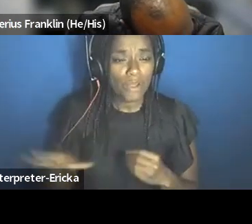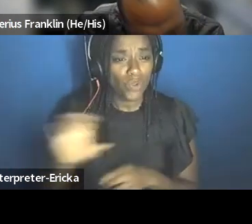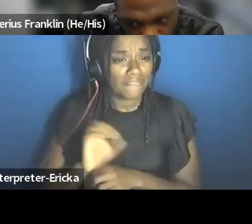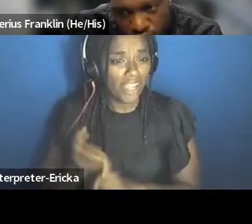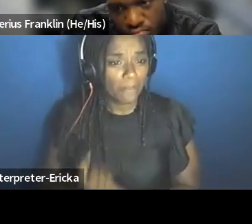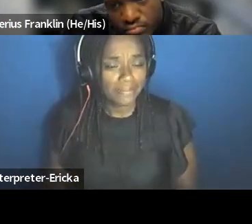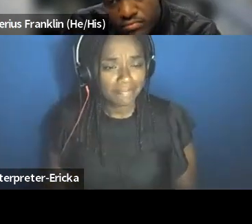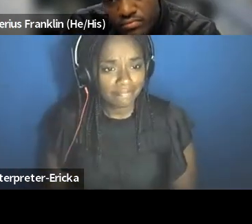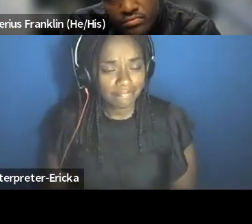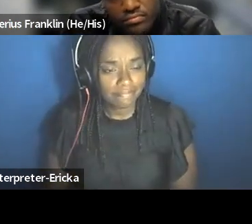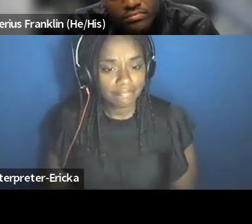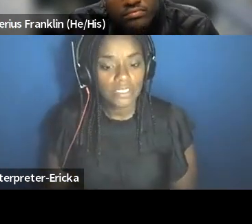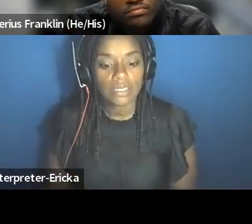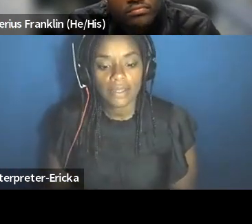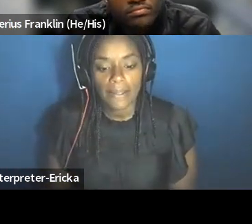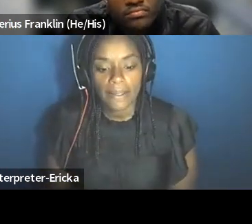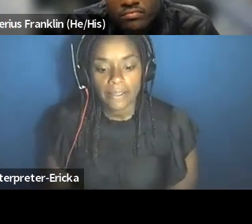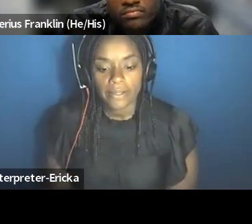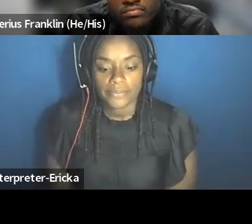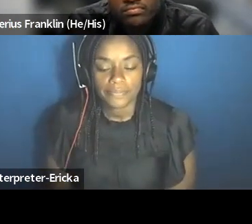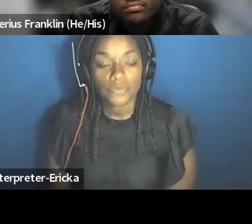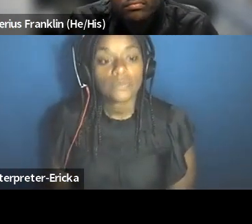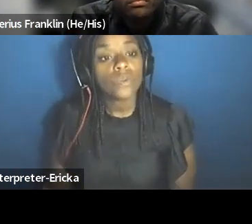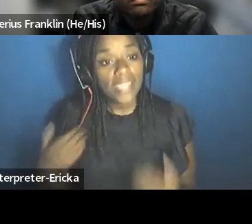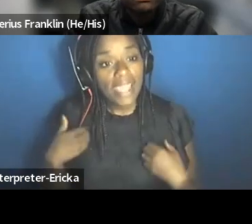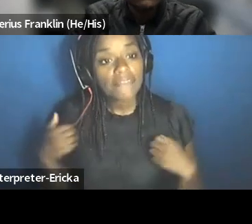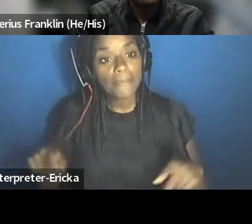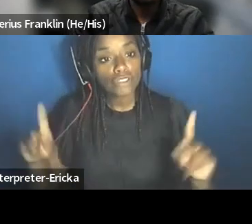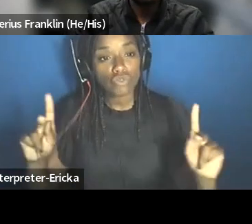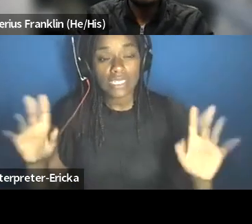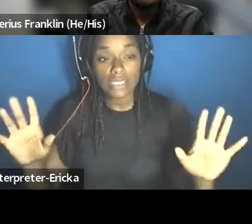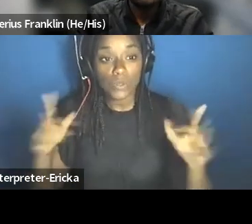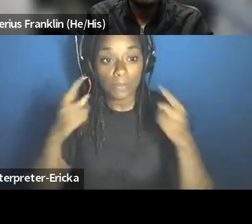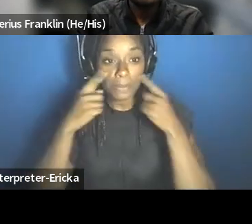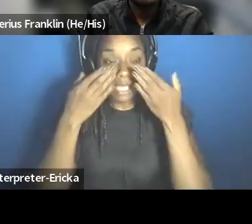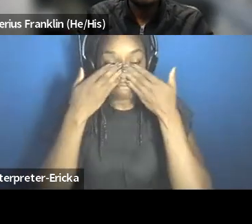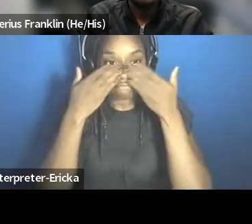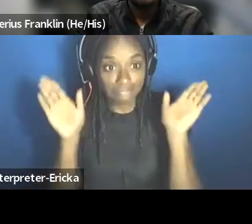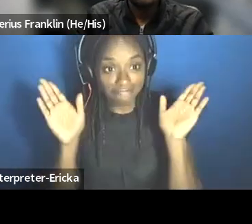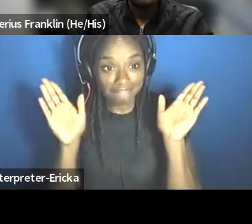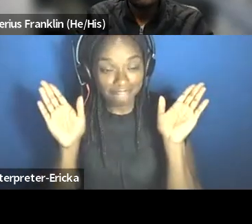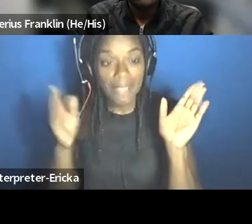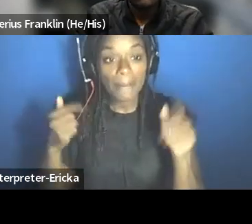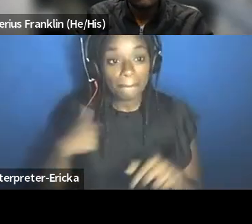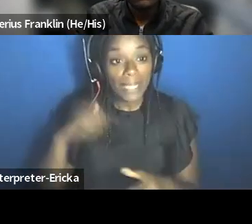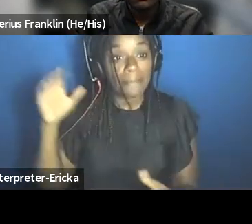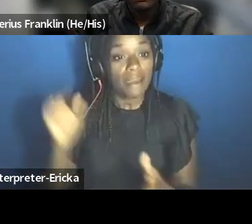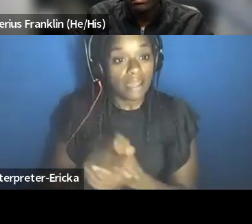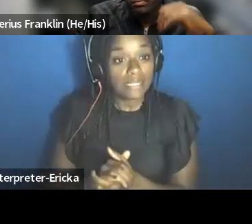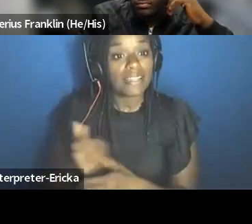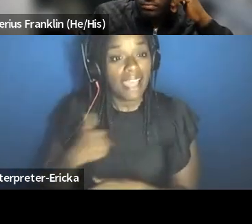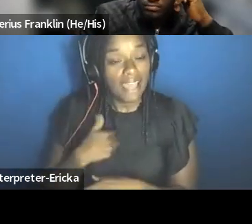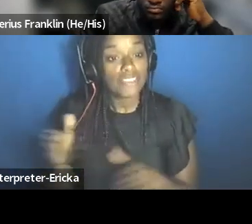And we have such an opportunity to open people's eyes to that. My husband and I own a small business. And